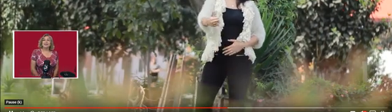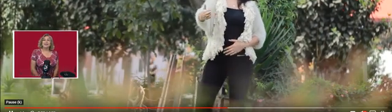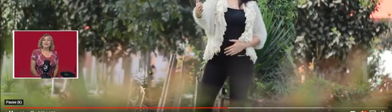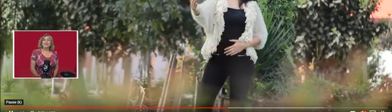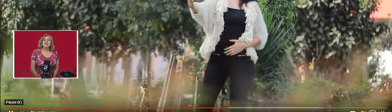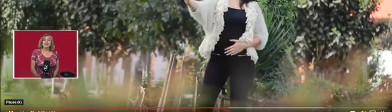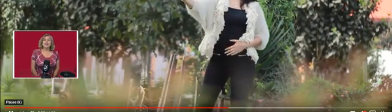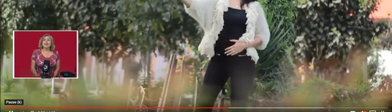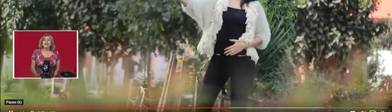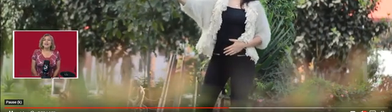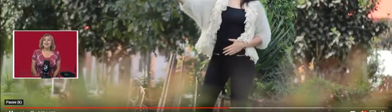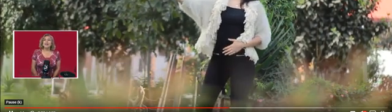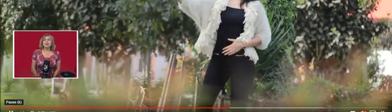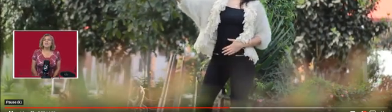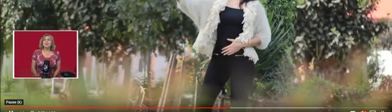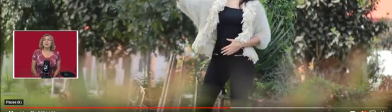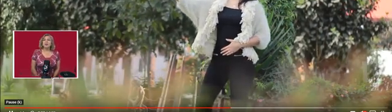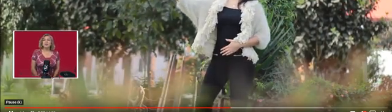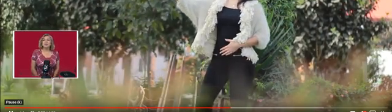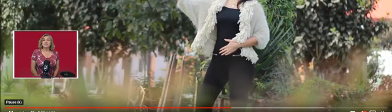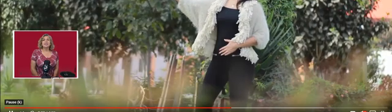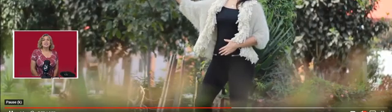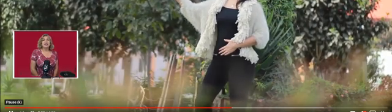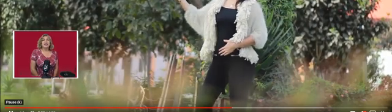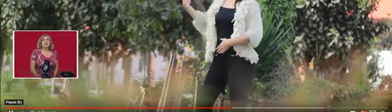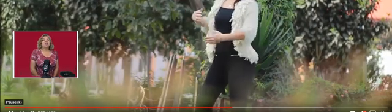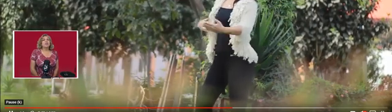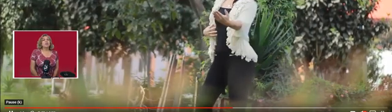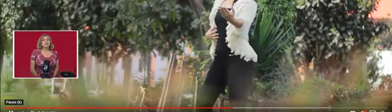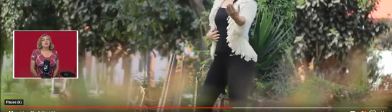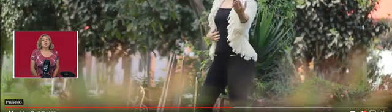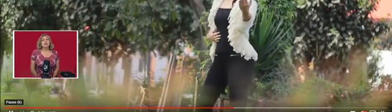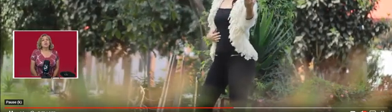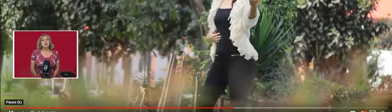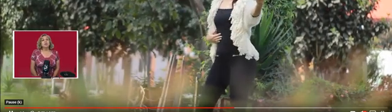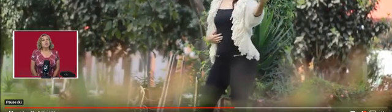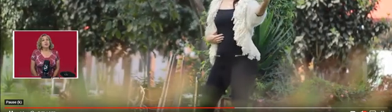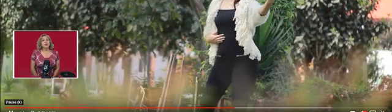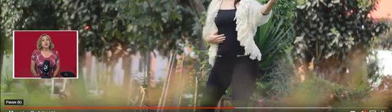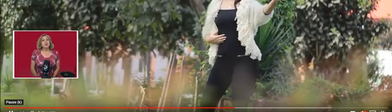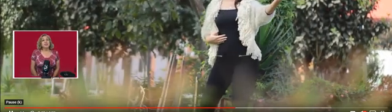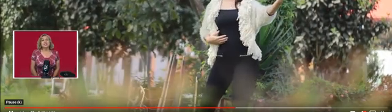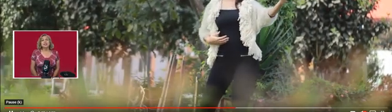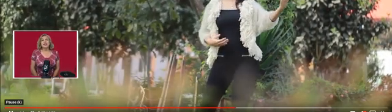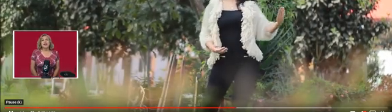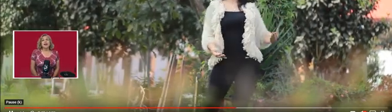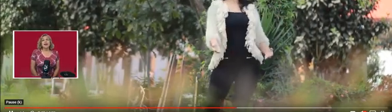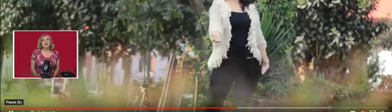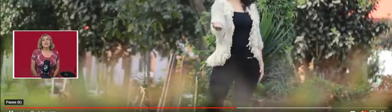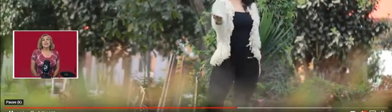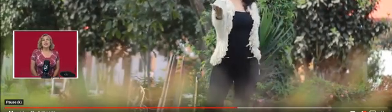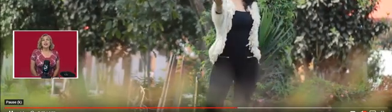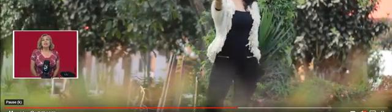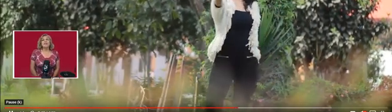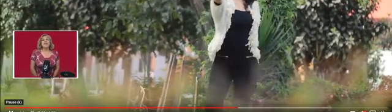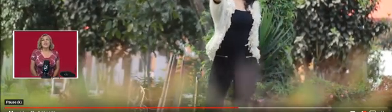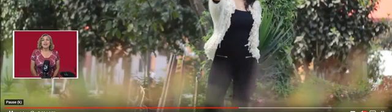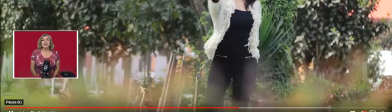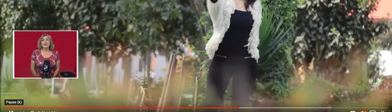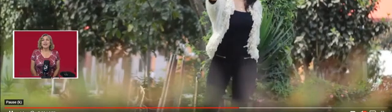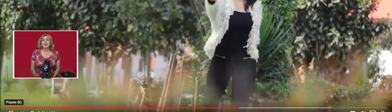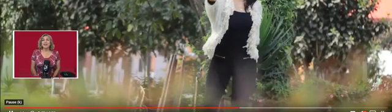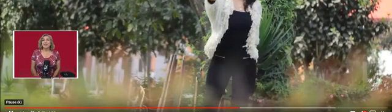se exprese, se vea They reflejado appear to have a porque good en will realidad towards the pronto, contract, and we hope that it'll que be ayuda mucho.